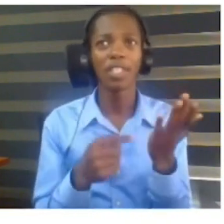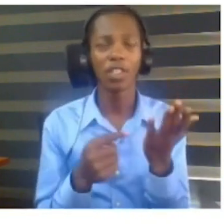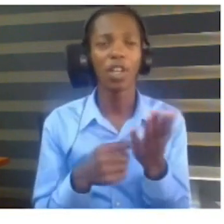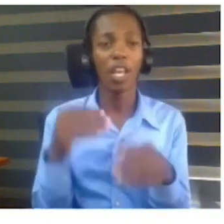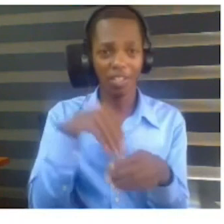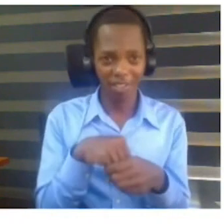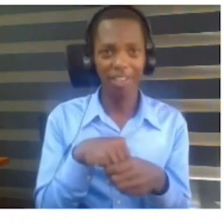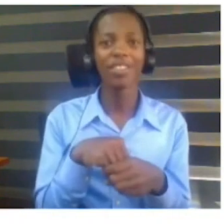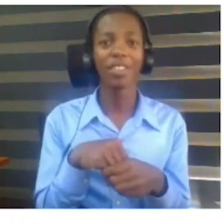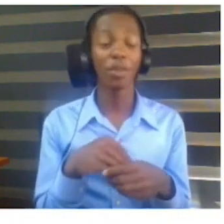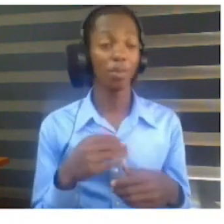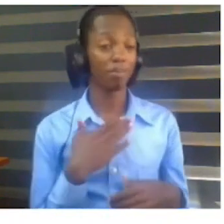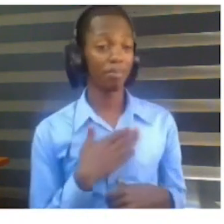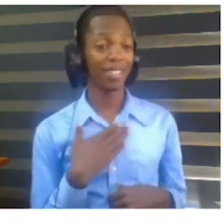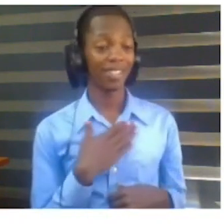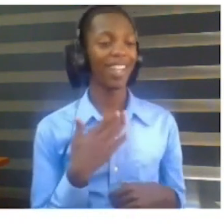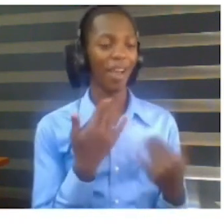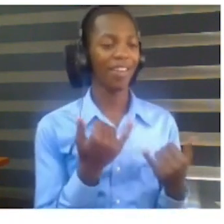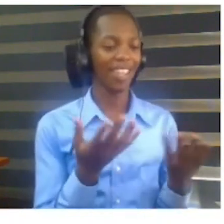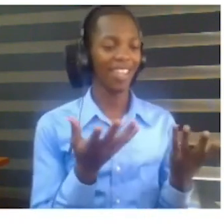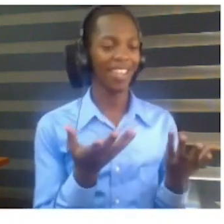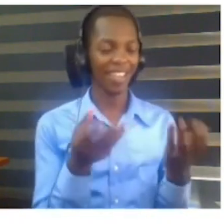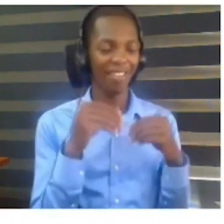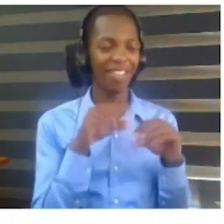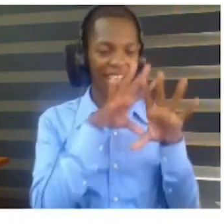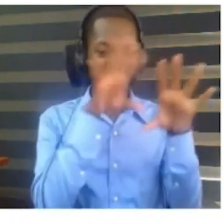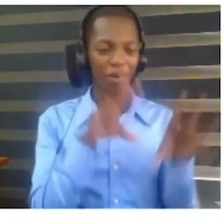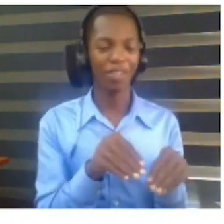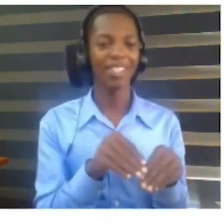closing remarks, and then I'll wrap up.